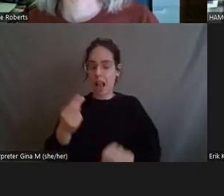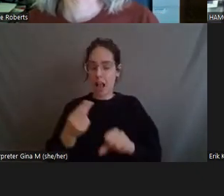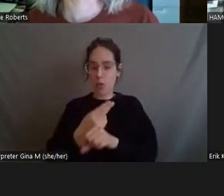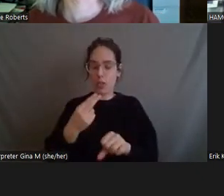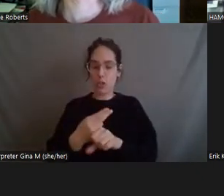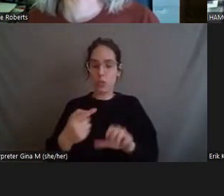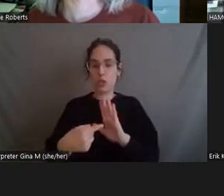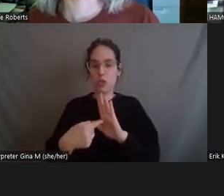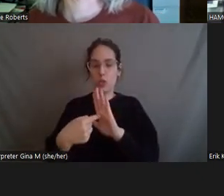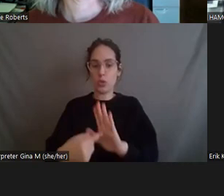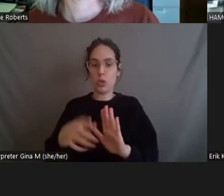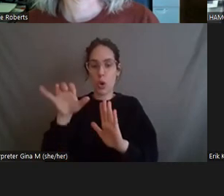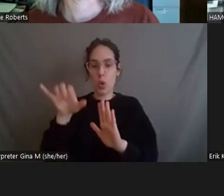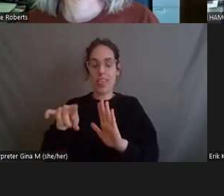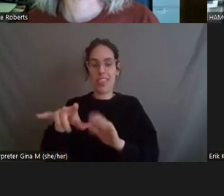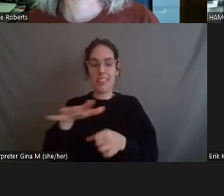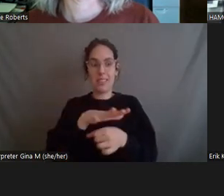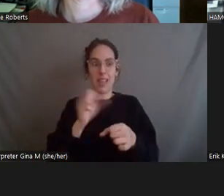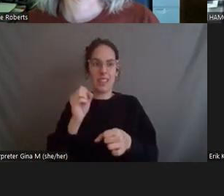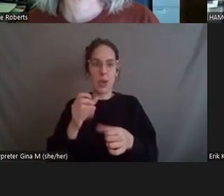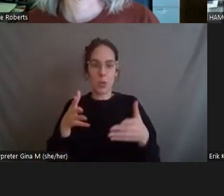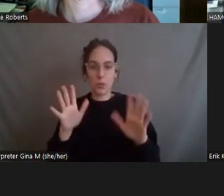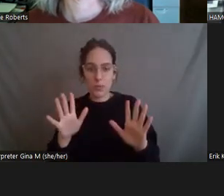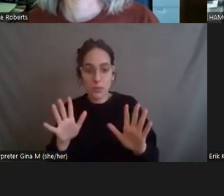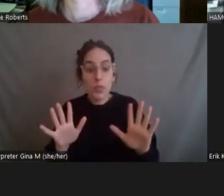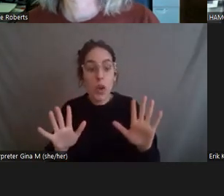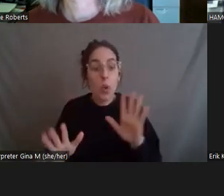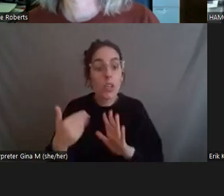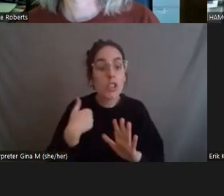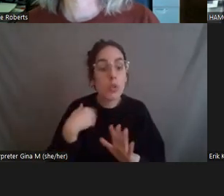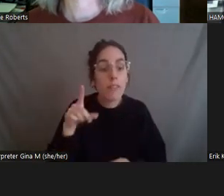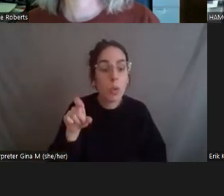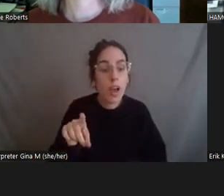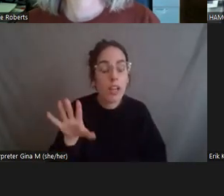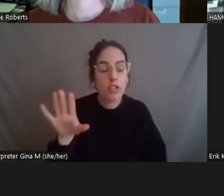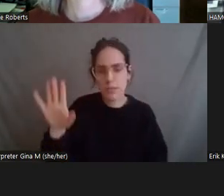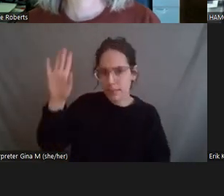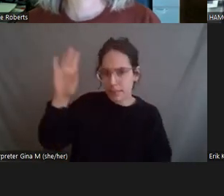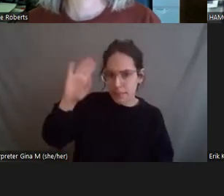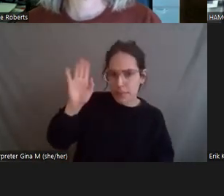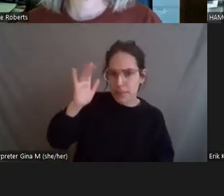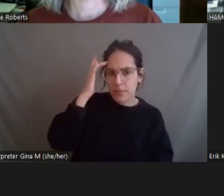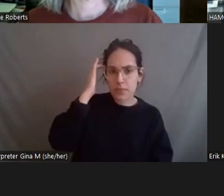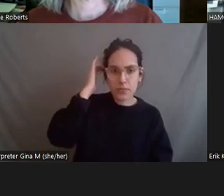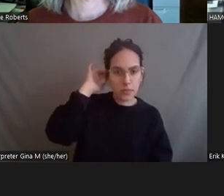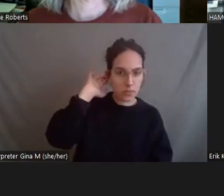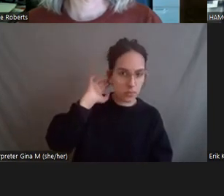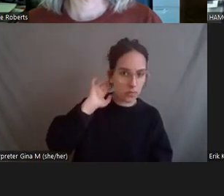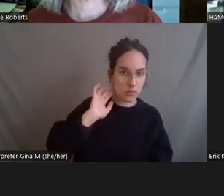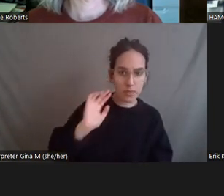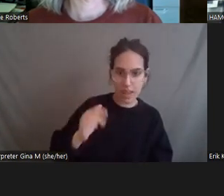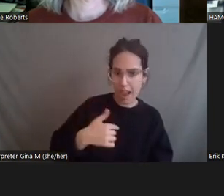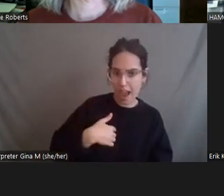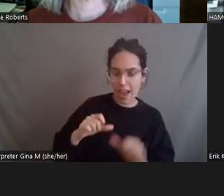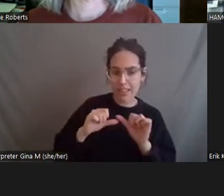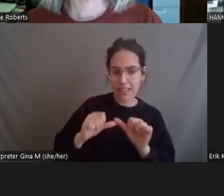So give me about 10 seconds of, oh, yes. Did you have a question? Yeah, for sure. I still